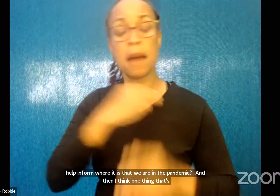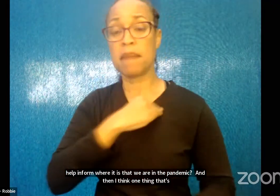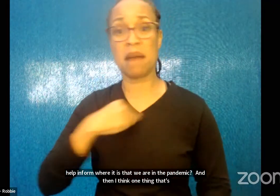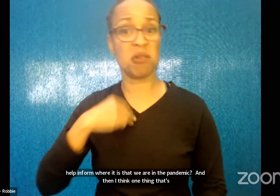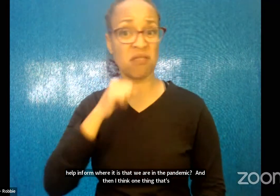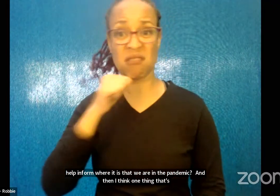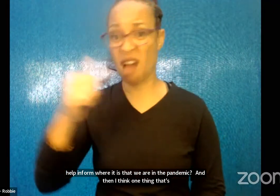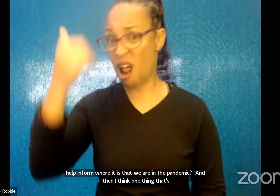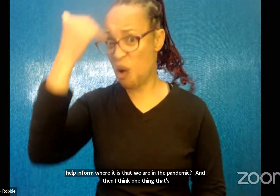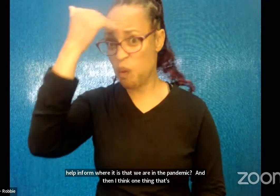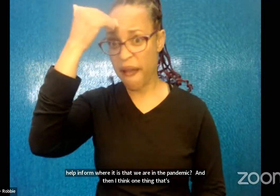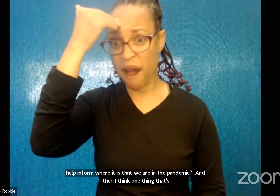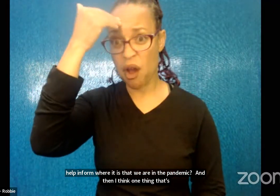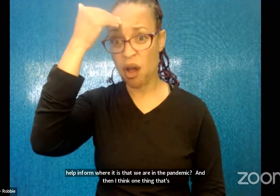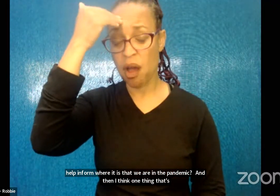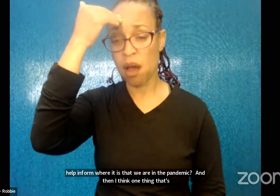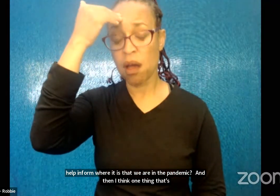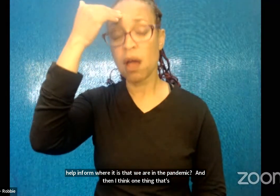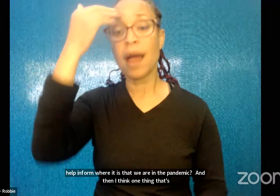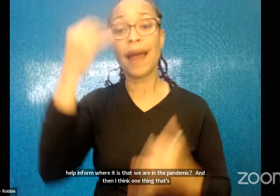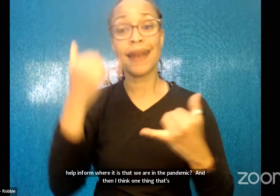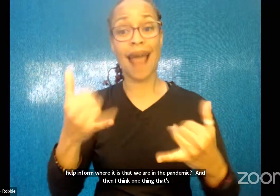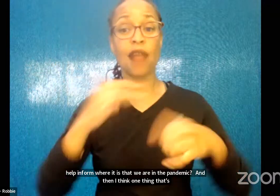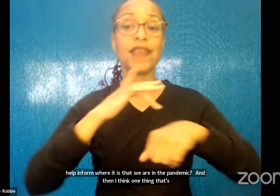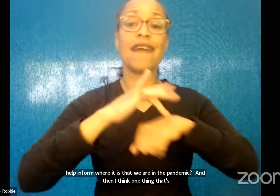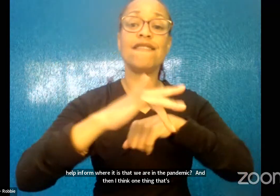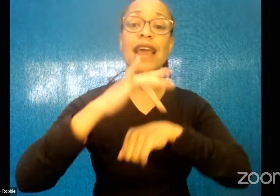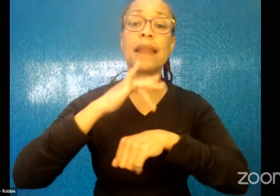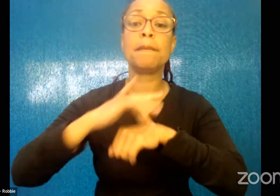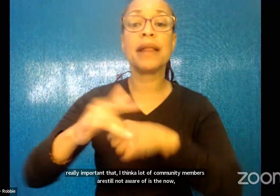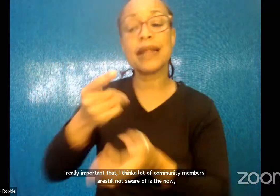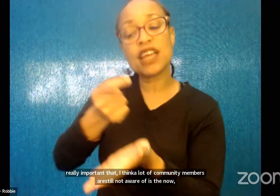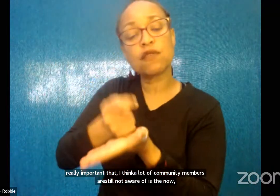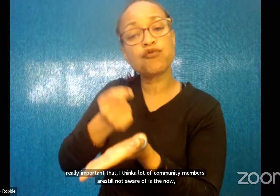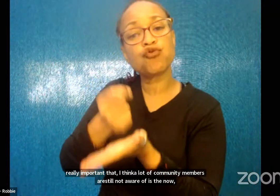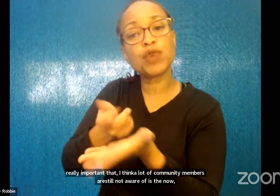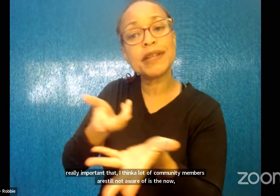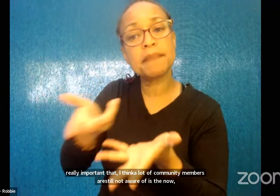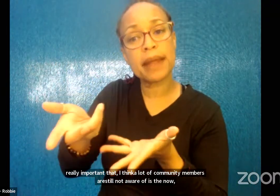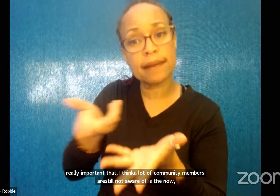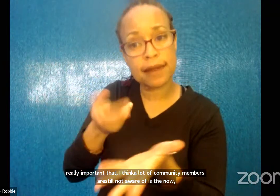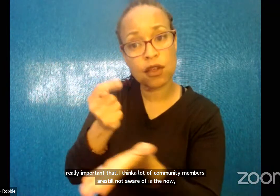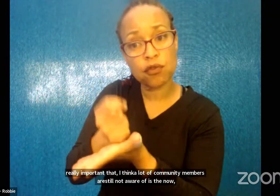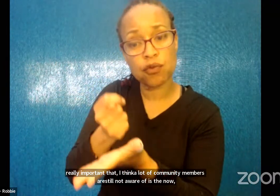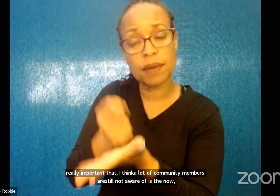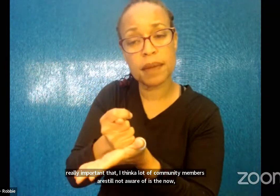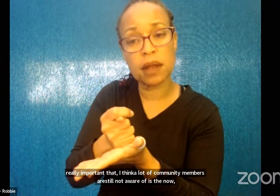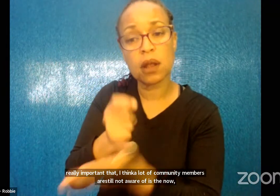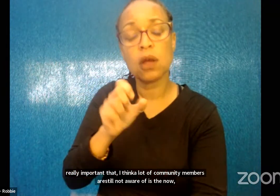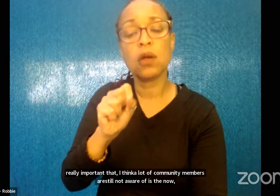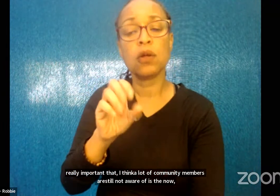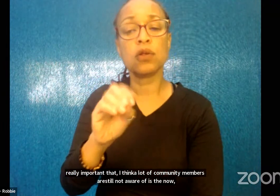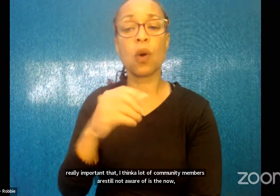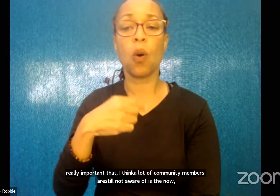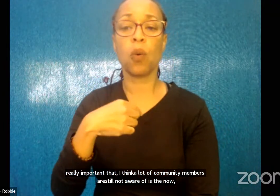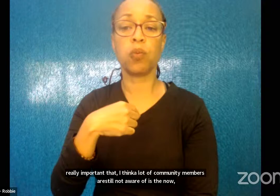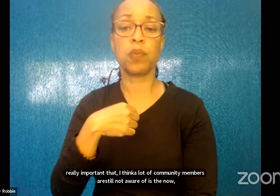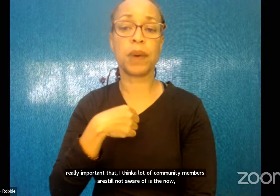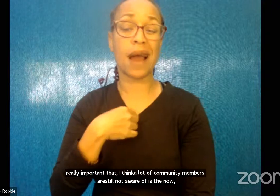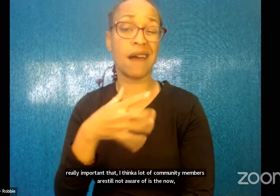the now, thankfully, availability of treatment. And so what I've been sort of saying